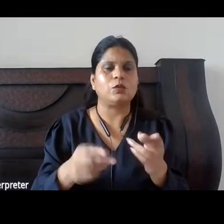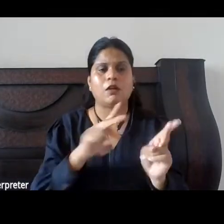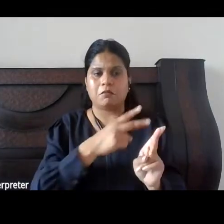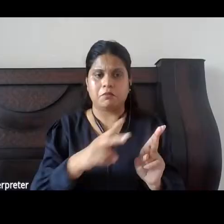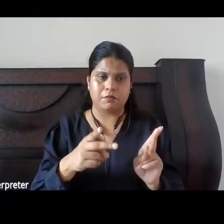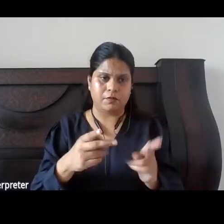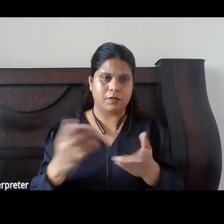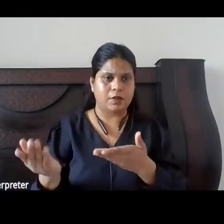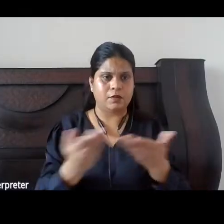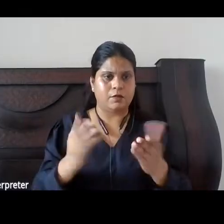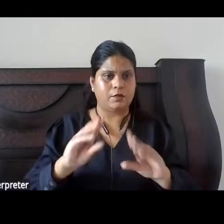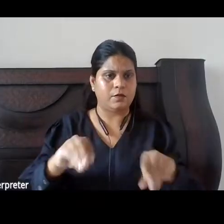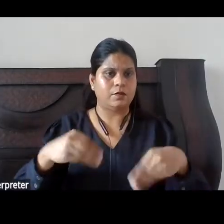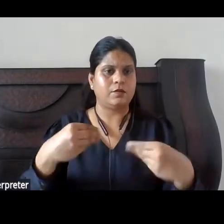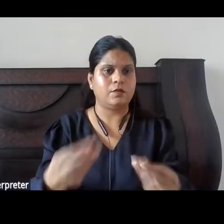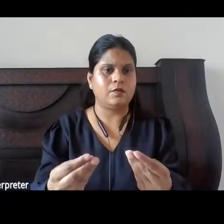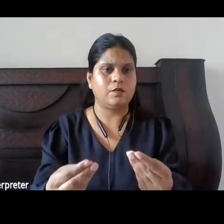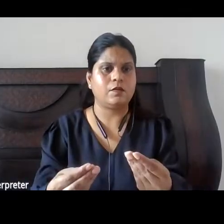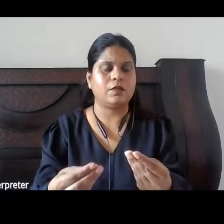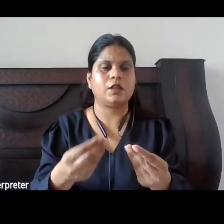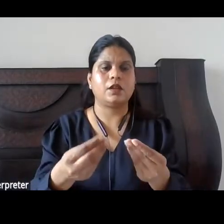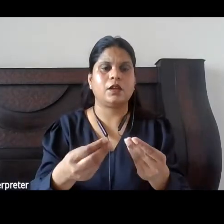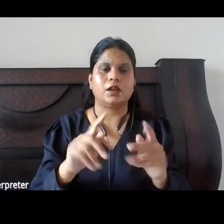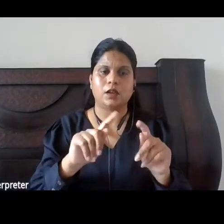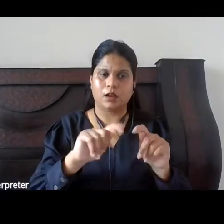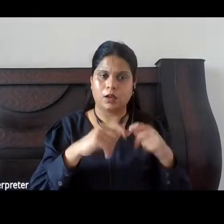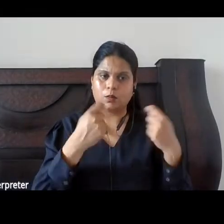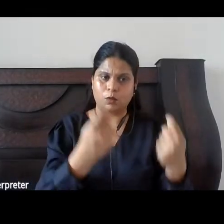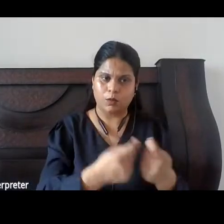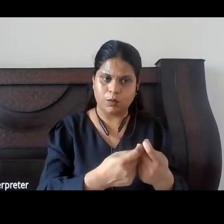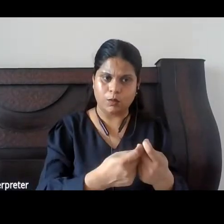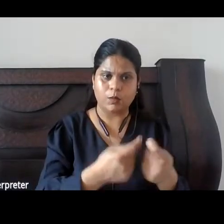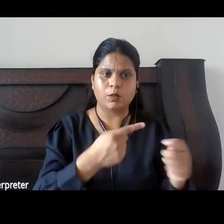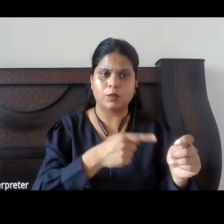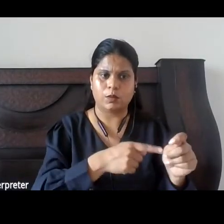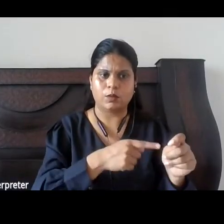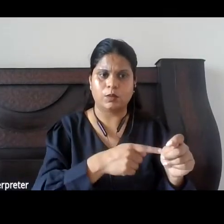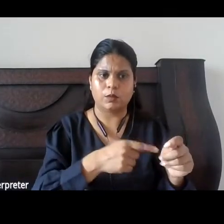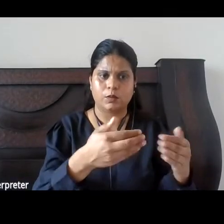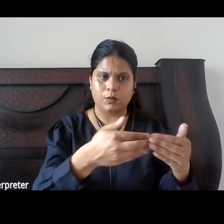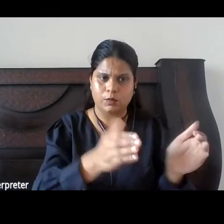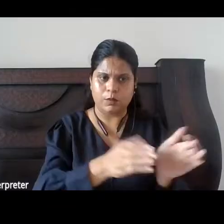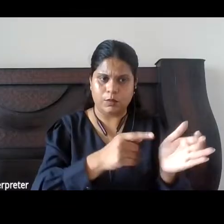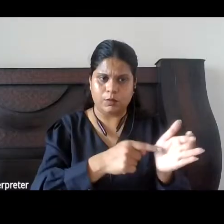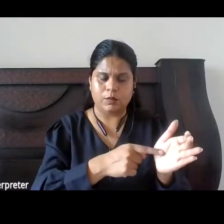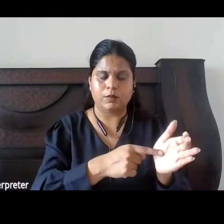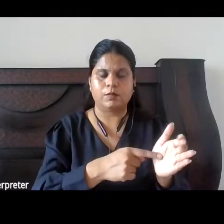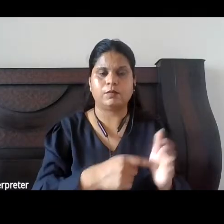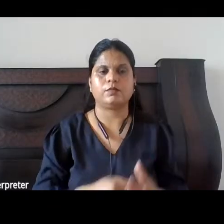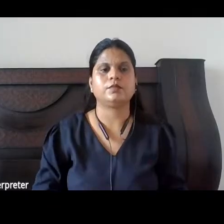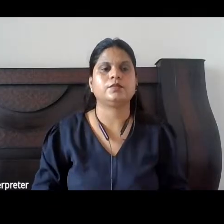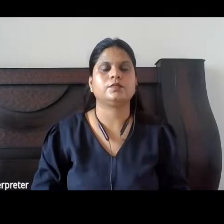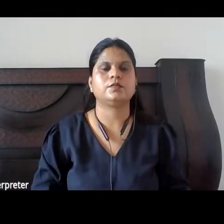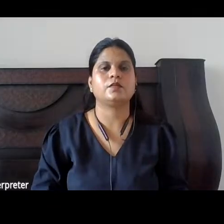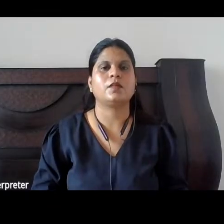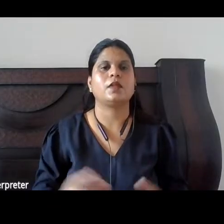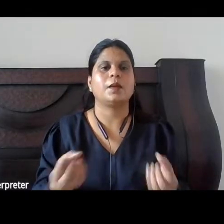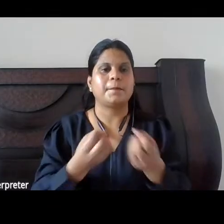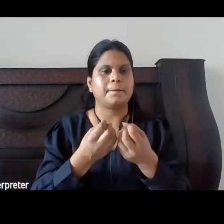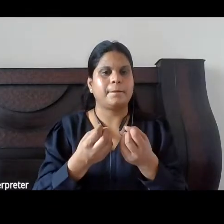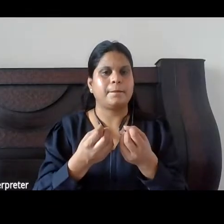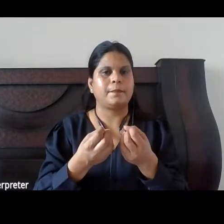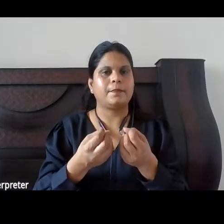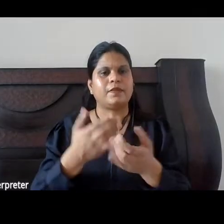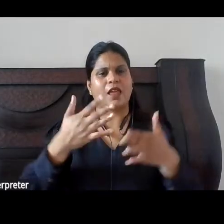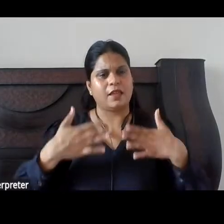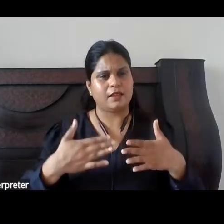by engaging and training community leaders and people from the disability groups. There are lots of self-help groups,